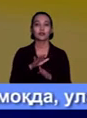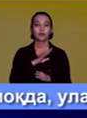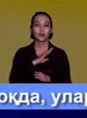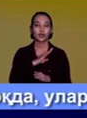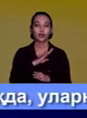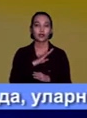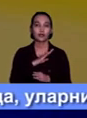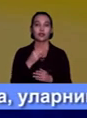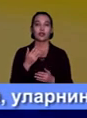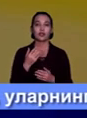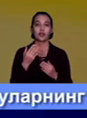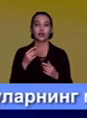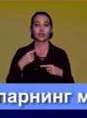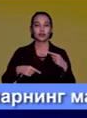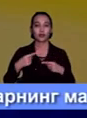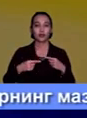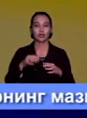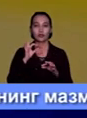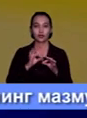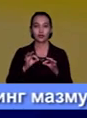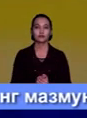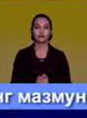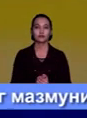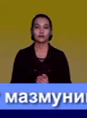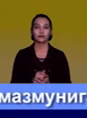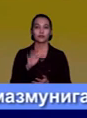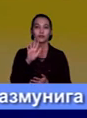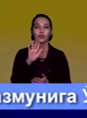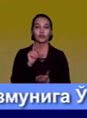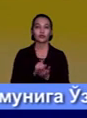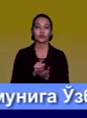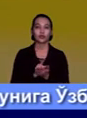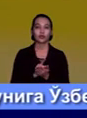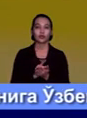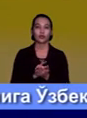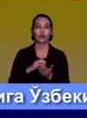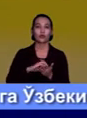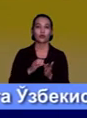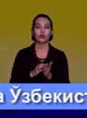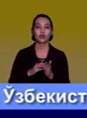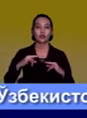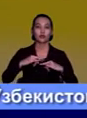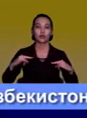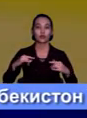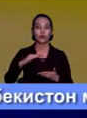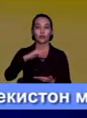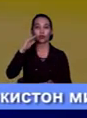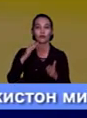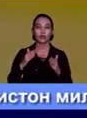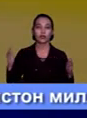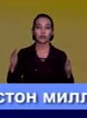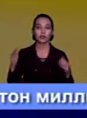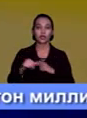uchun bajarib keldim. Taqqoslab tekshirib olasiz. 5-chi topshiriq: xonadagi stolning bo'yi va